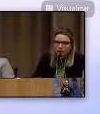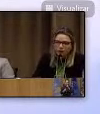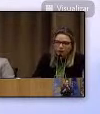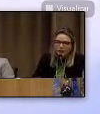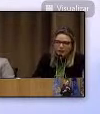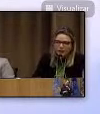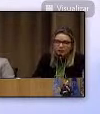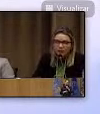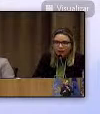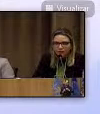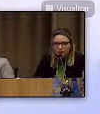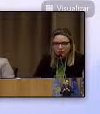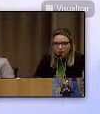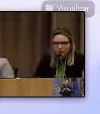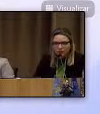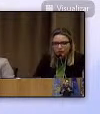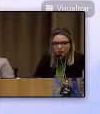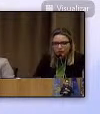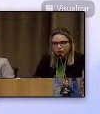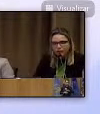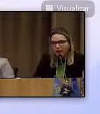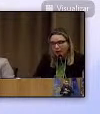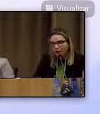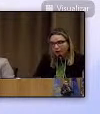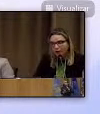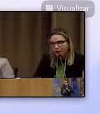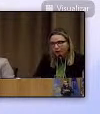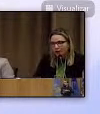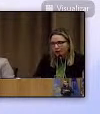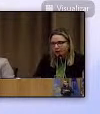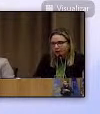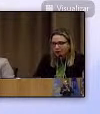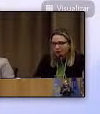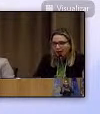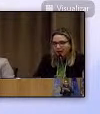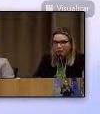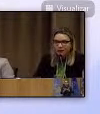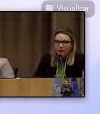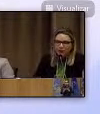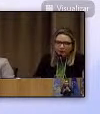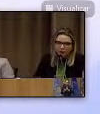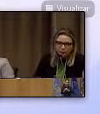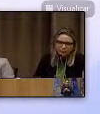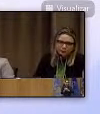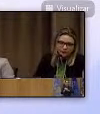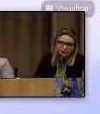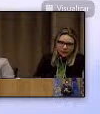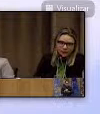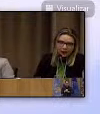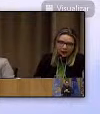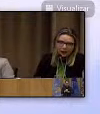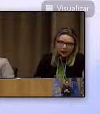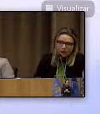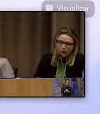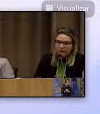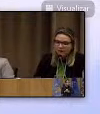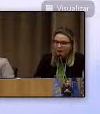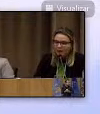pandemic peaks, we enlarged our bed of intensive therapy,